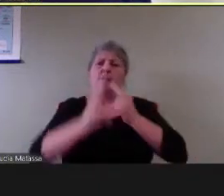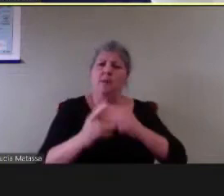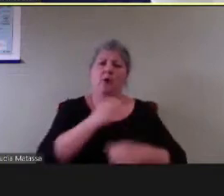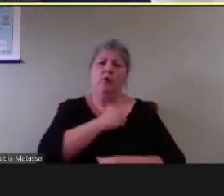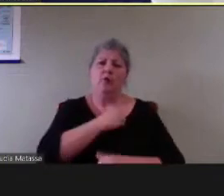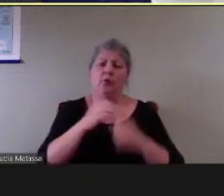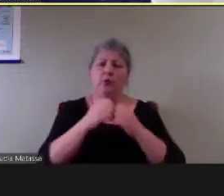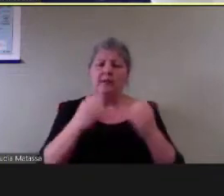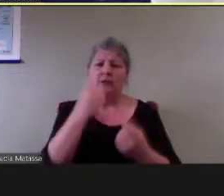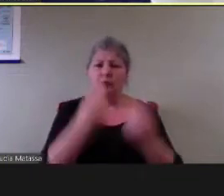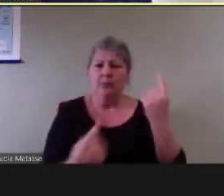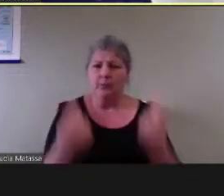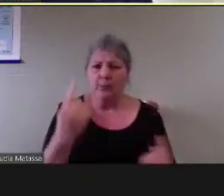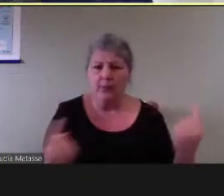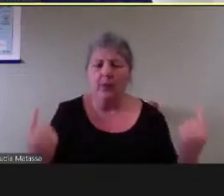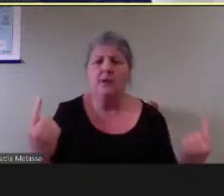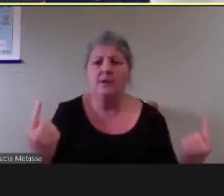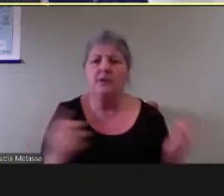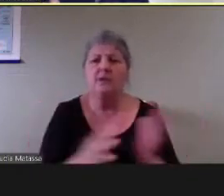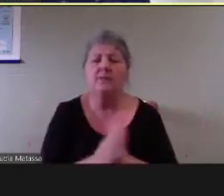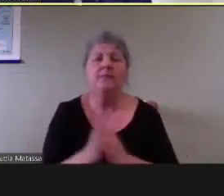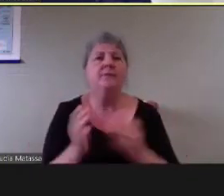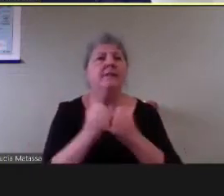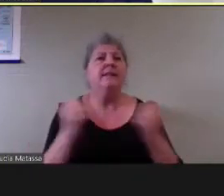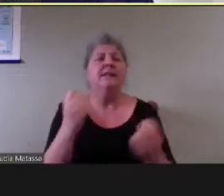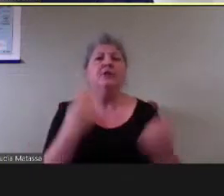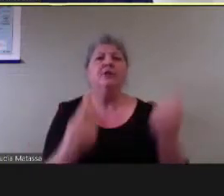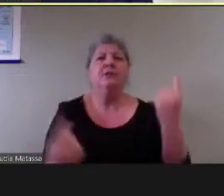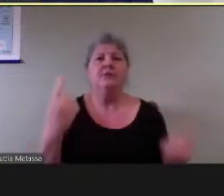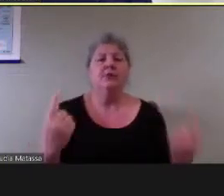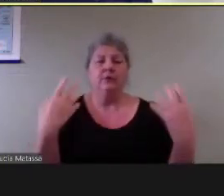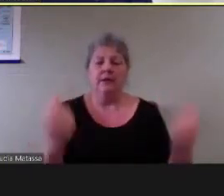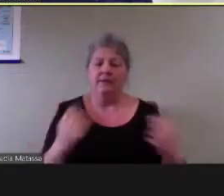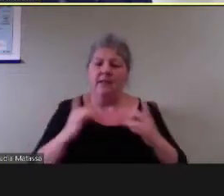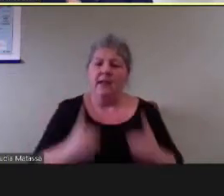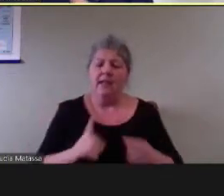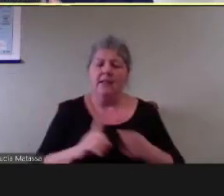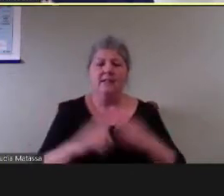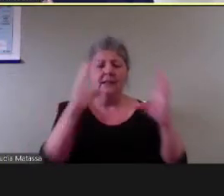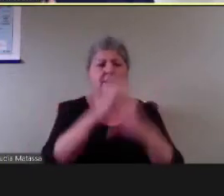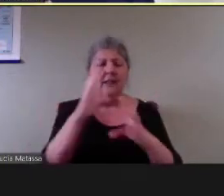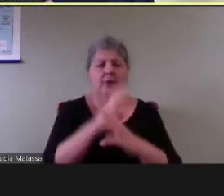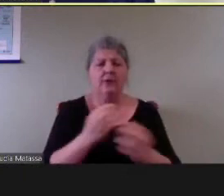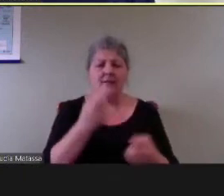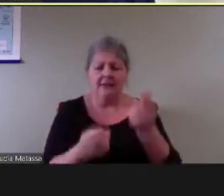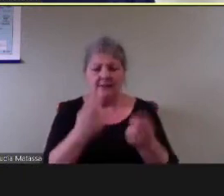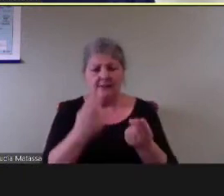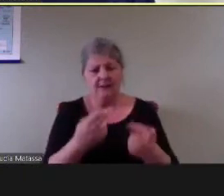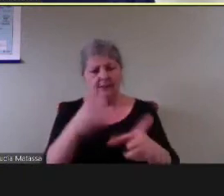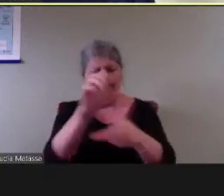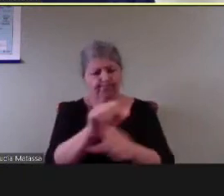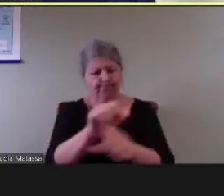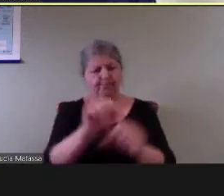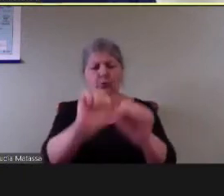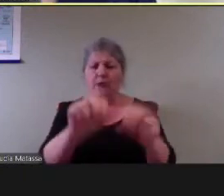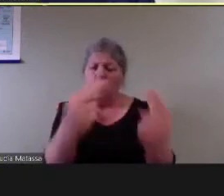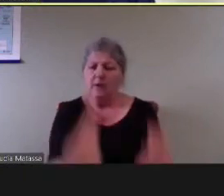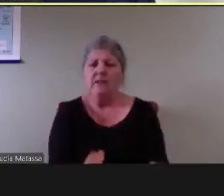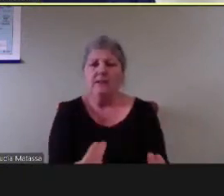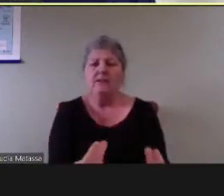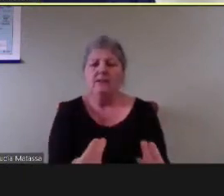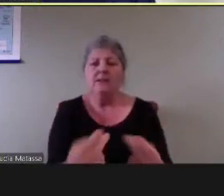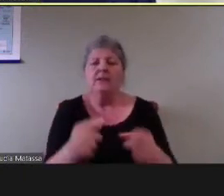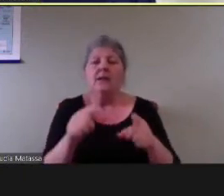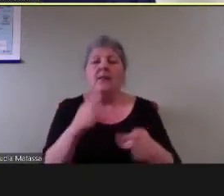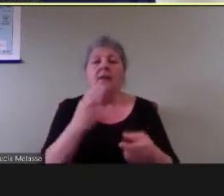an individualized basis so that each individual is having a health and care needs assessment that's tailored to their unique presentation, and that assessment